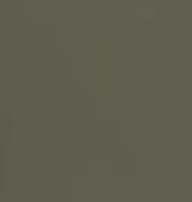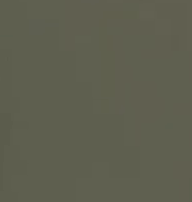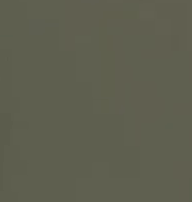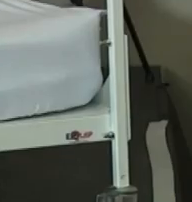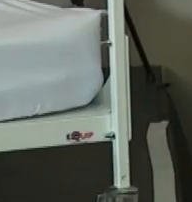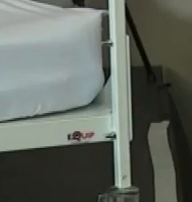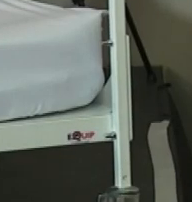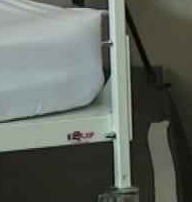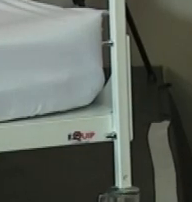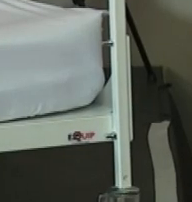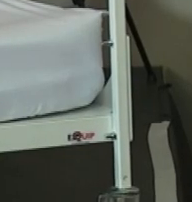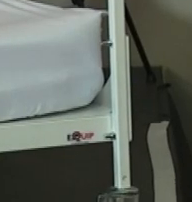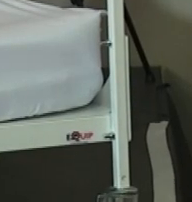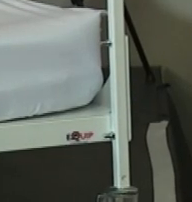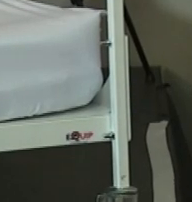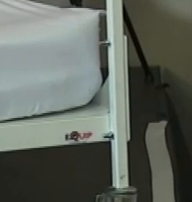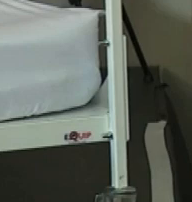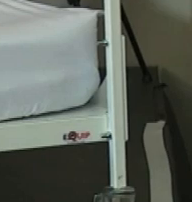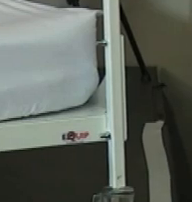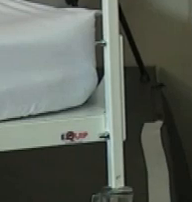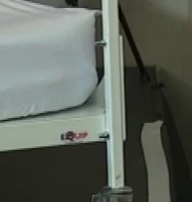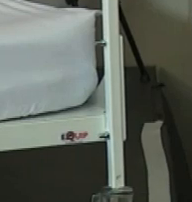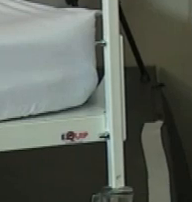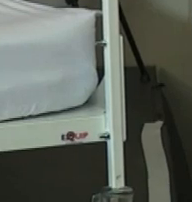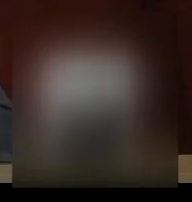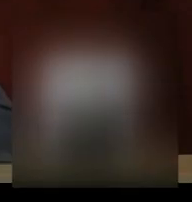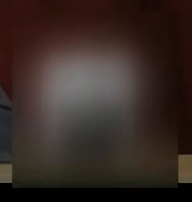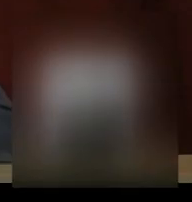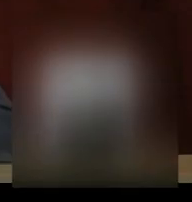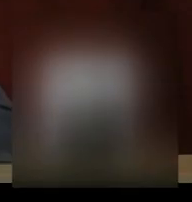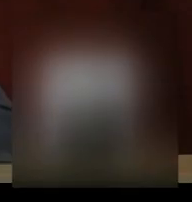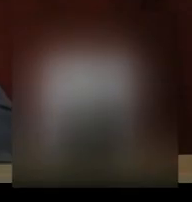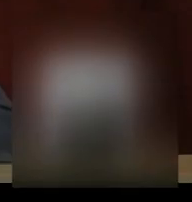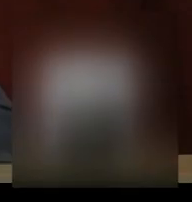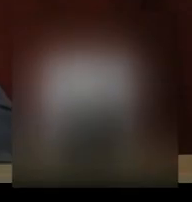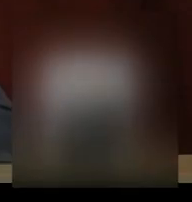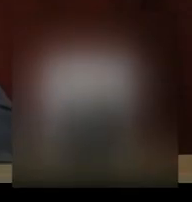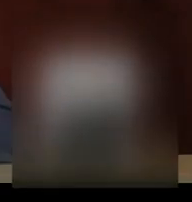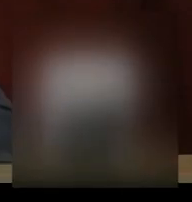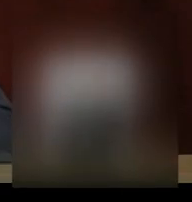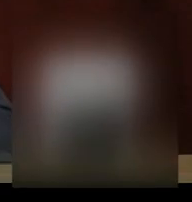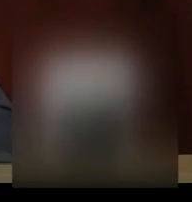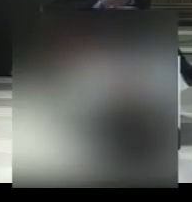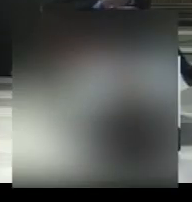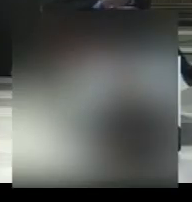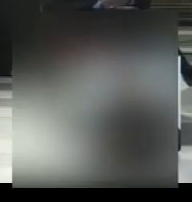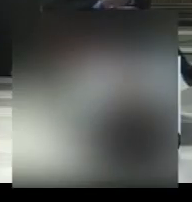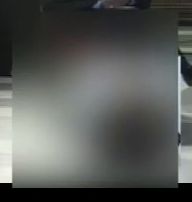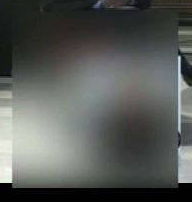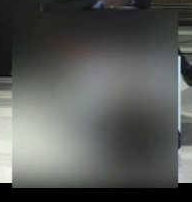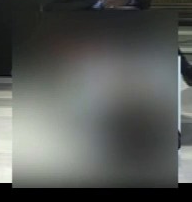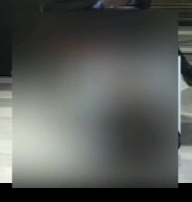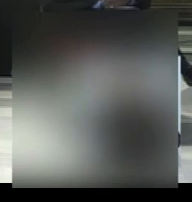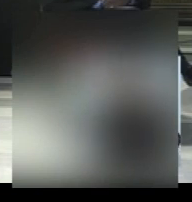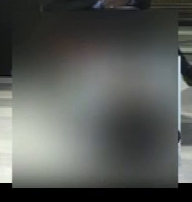4,049 since its advent in Namibia about 2 years ago. The Health and Social Services Minister, Dr. Kalumbi Shangula, says